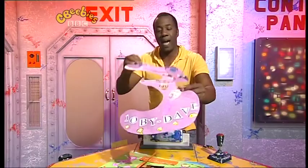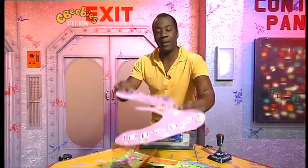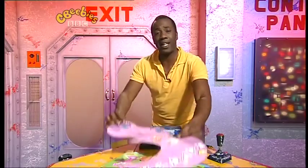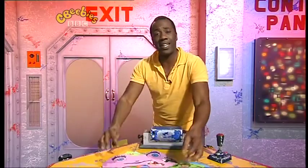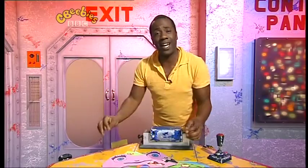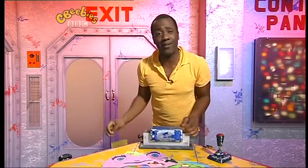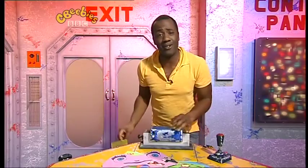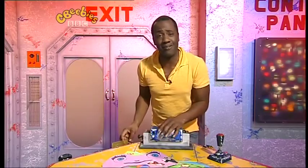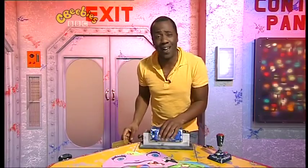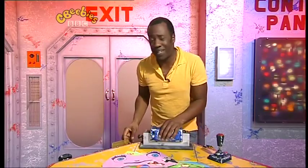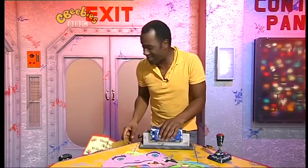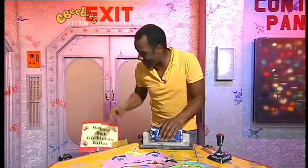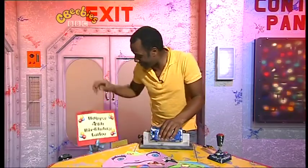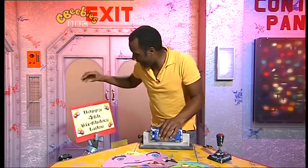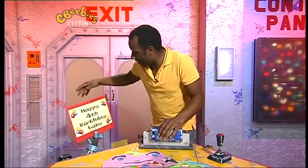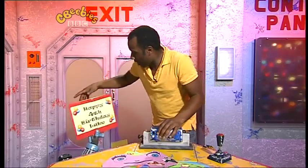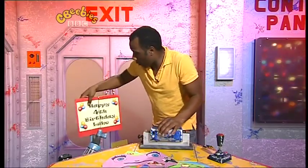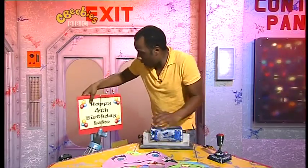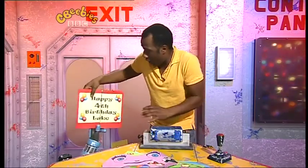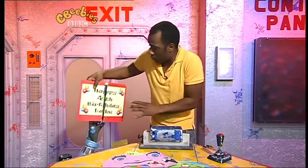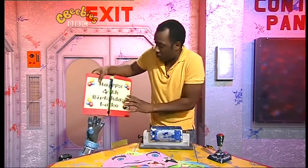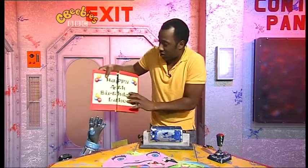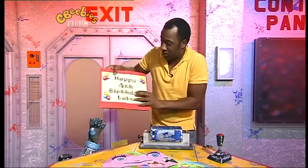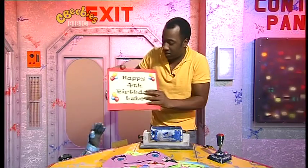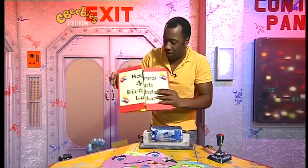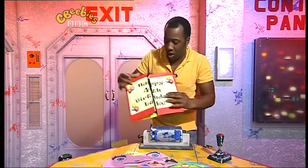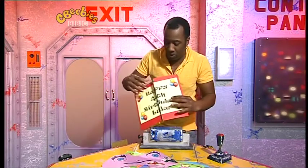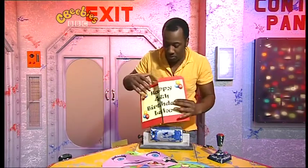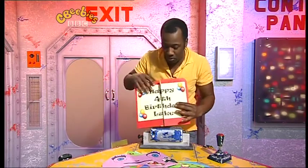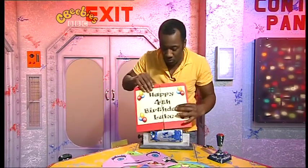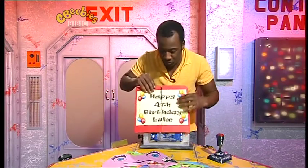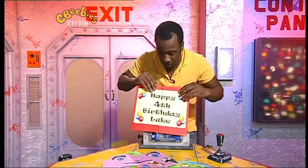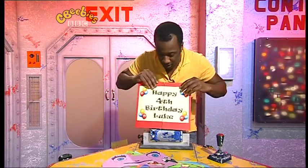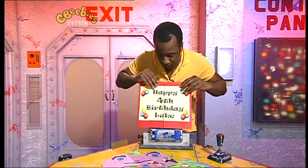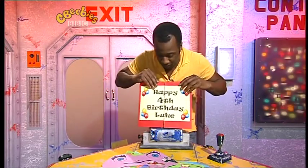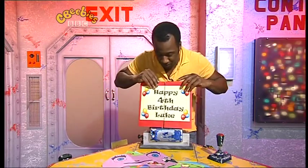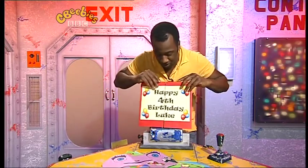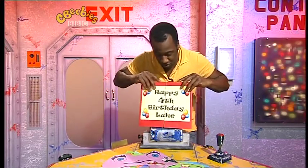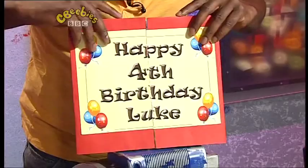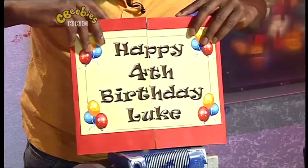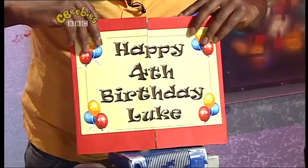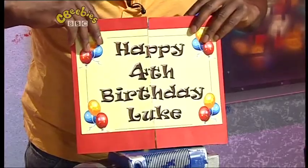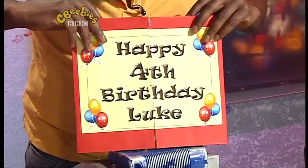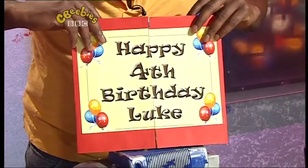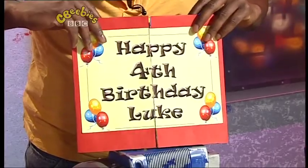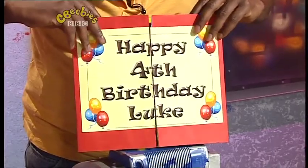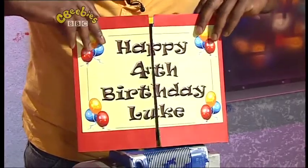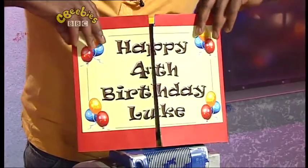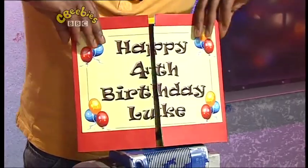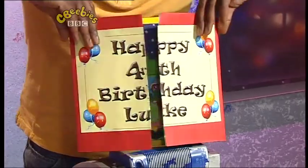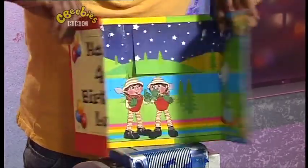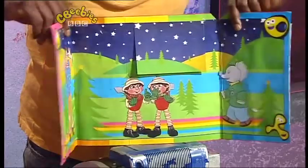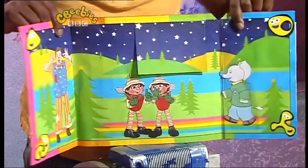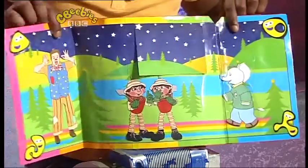family. Have a great birthday. Wow, look at this car. We've got balloons. And on the front, the message reads, happy fourth